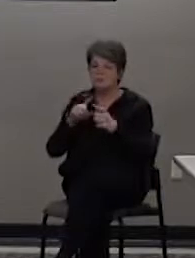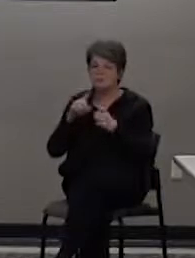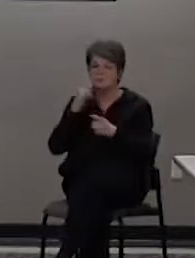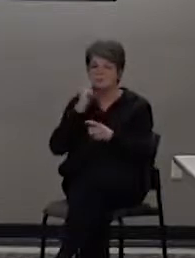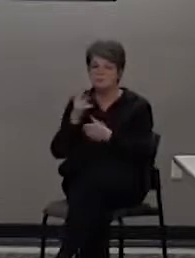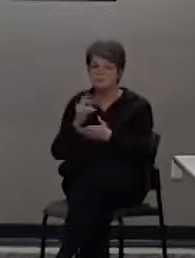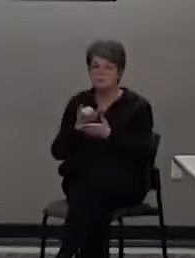that.